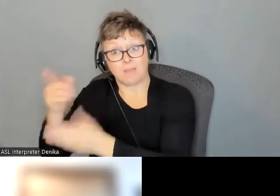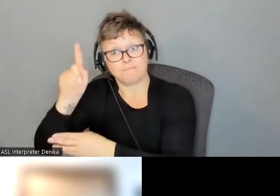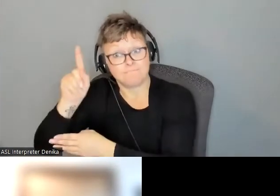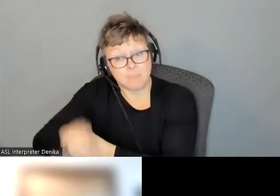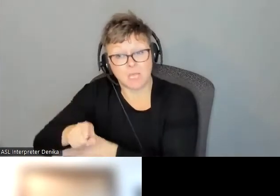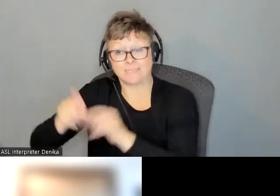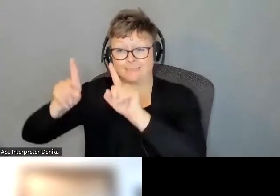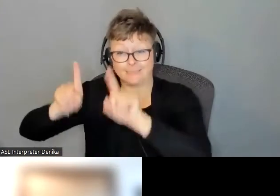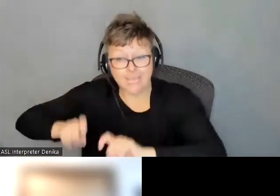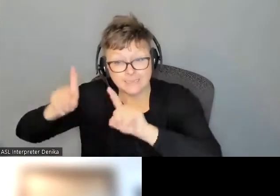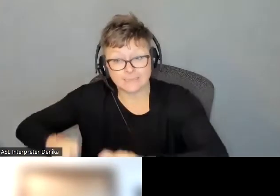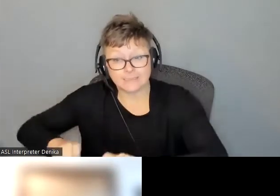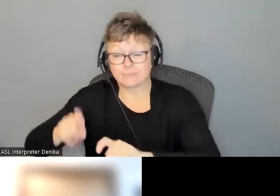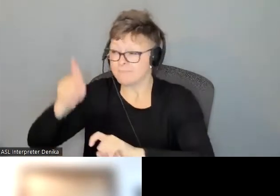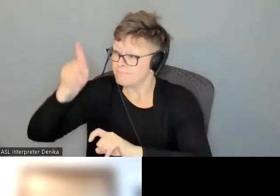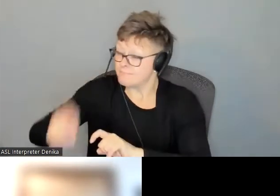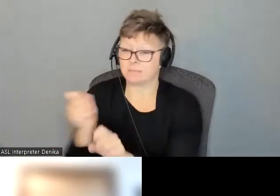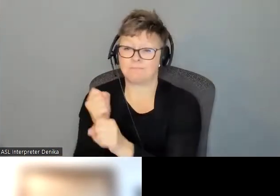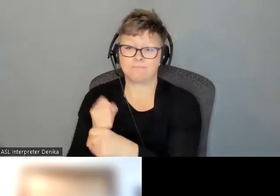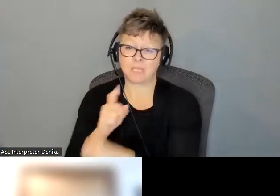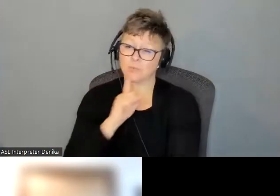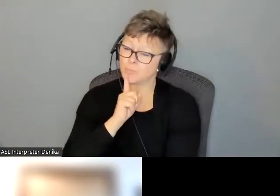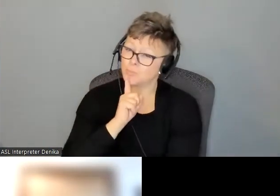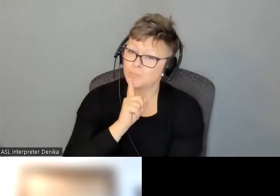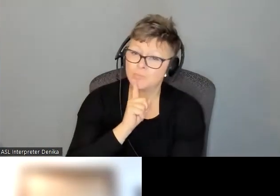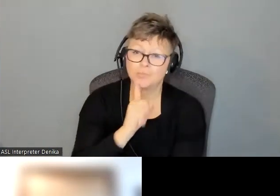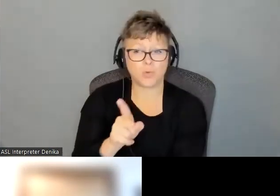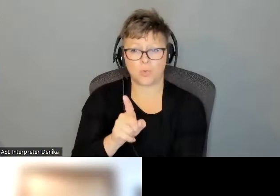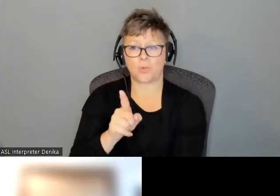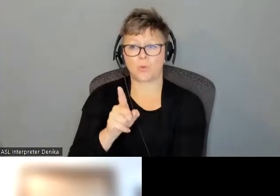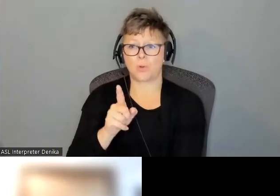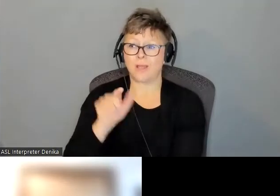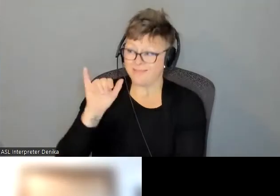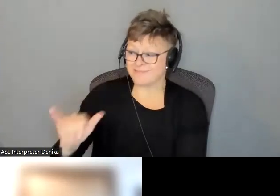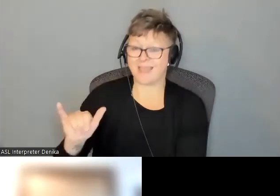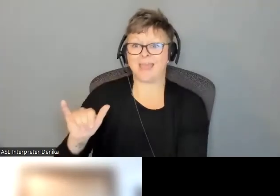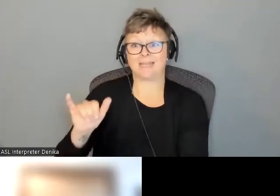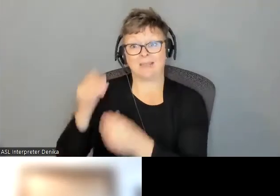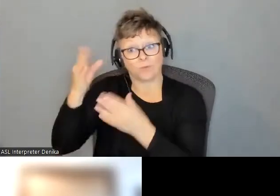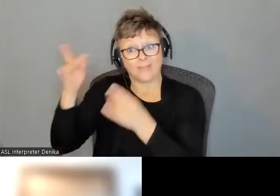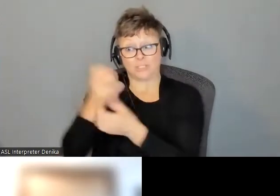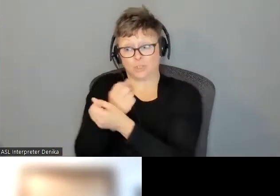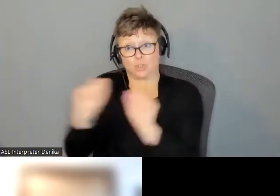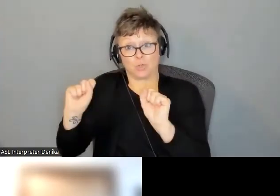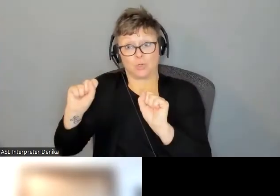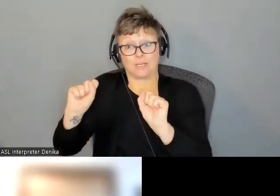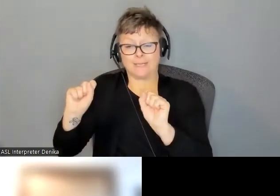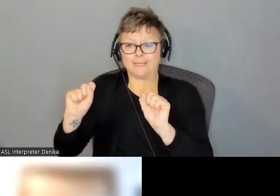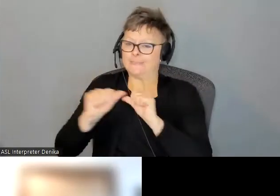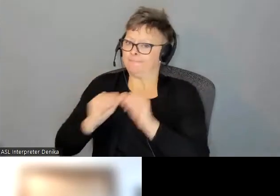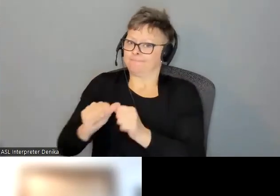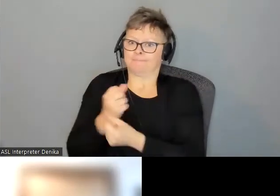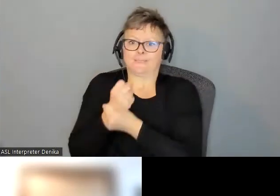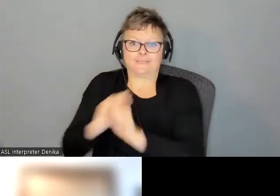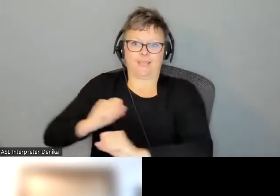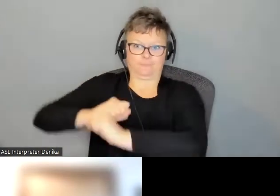to ensure that in no way it places our security of data at risk. Any assistive